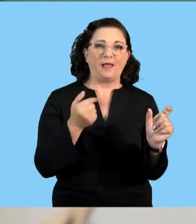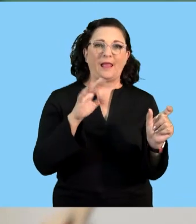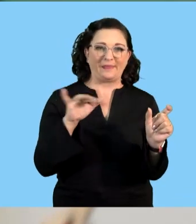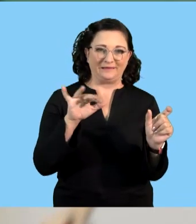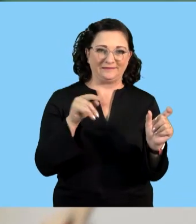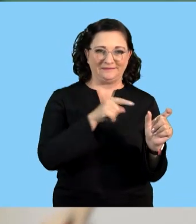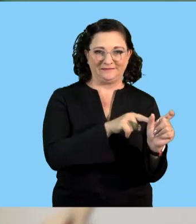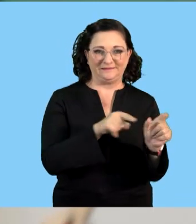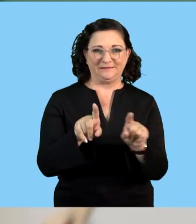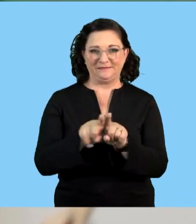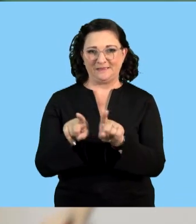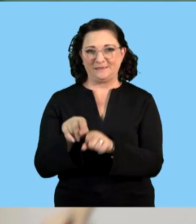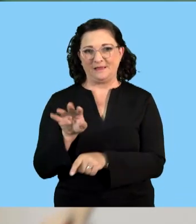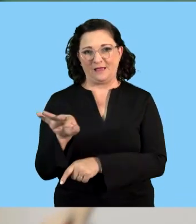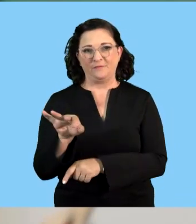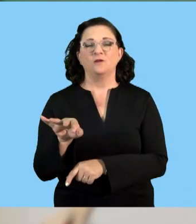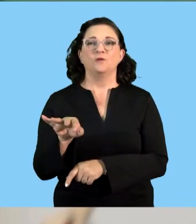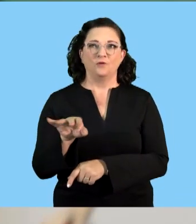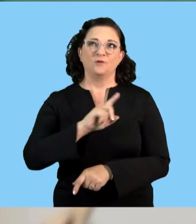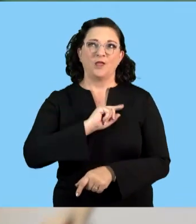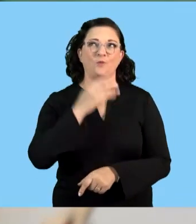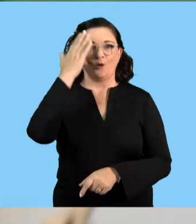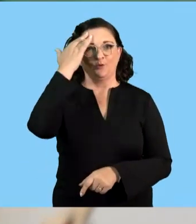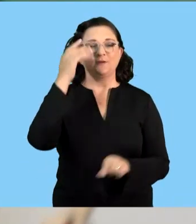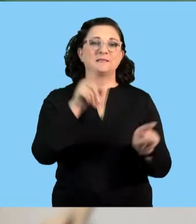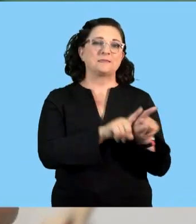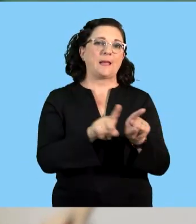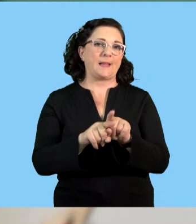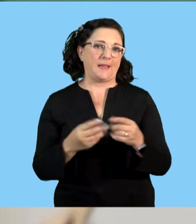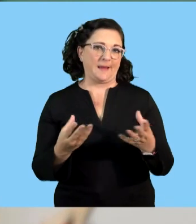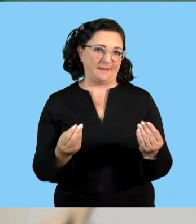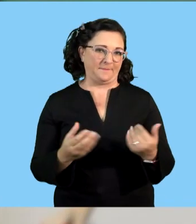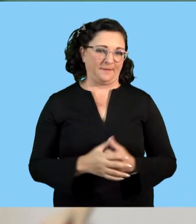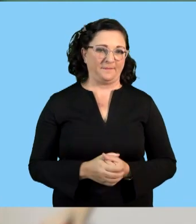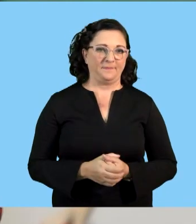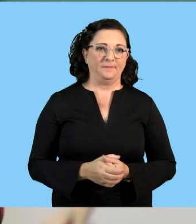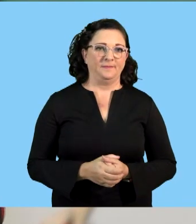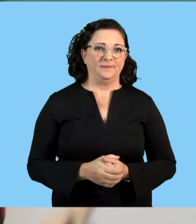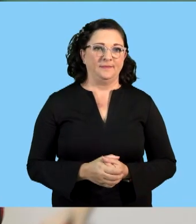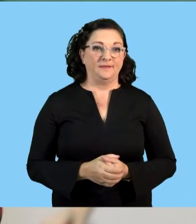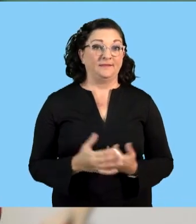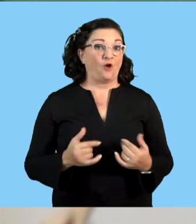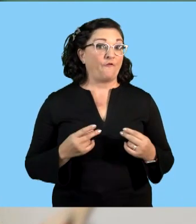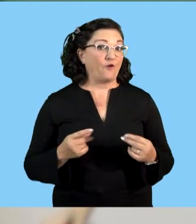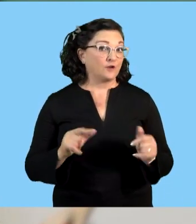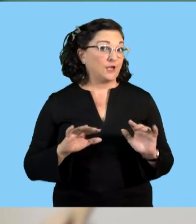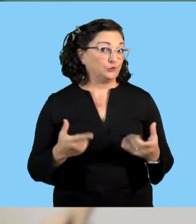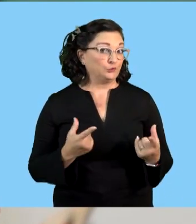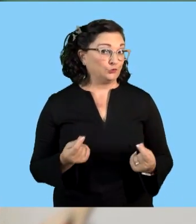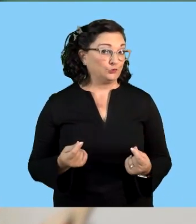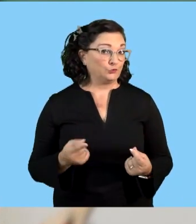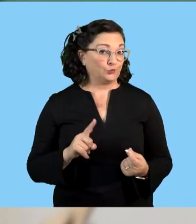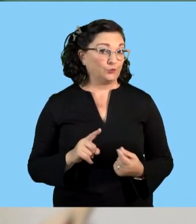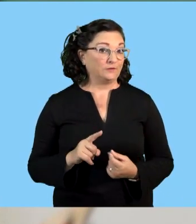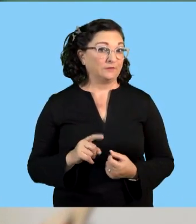to represent this number that we don't know means it is the same number. So how are we going to solve for that? Now the fastest way is